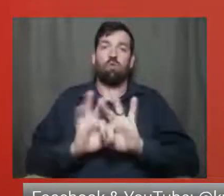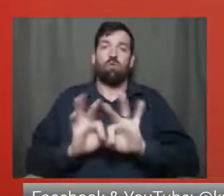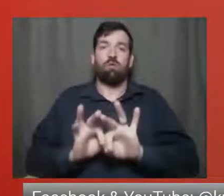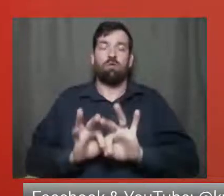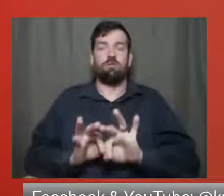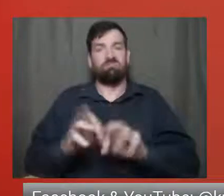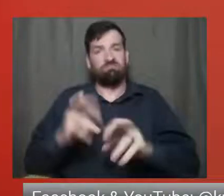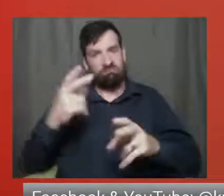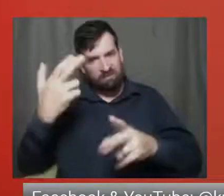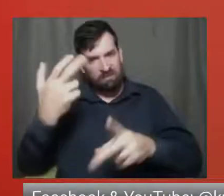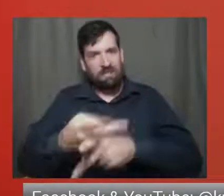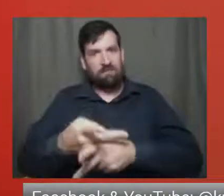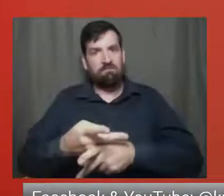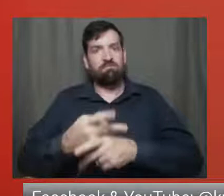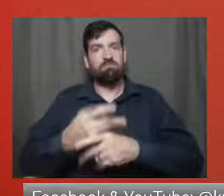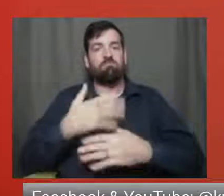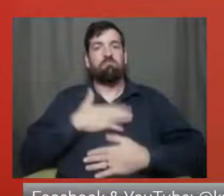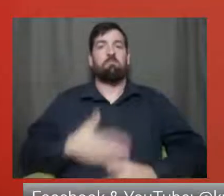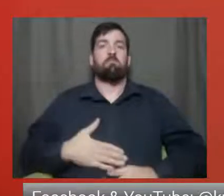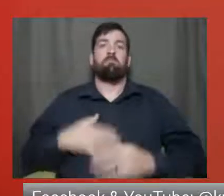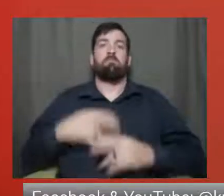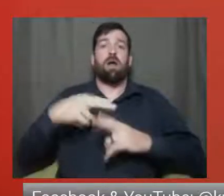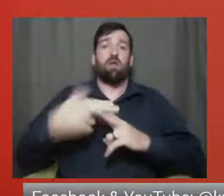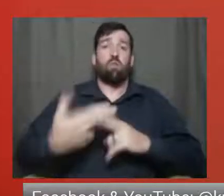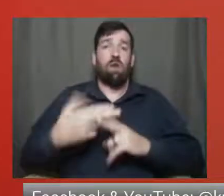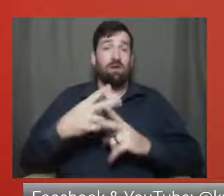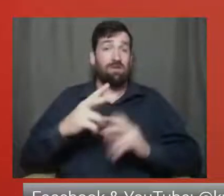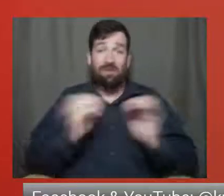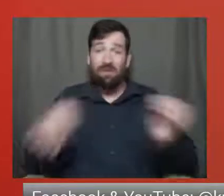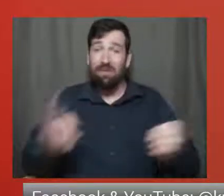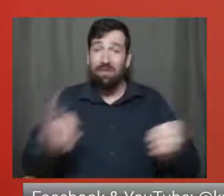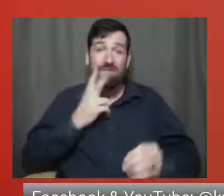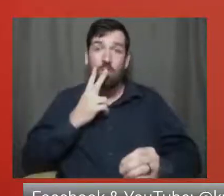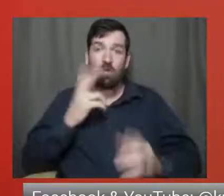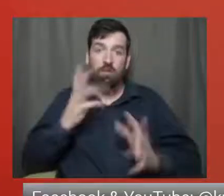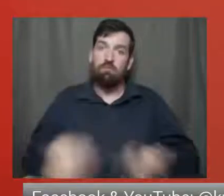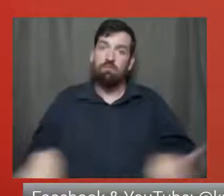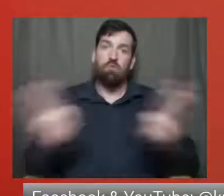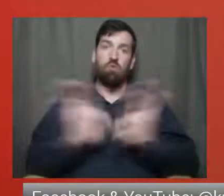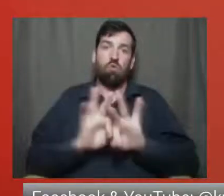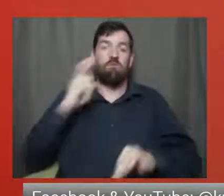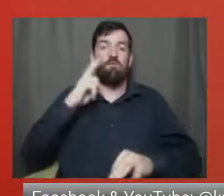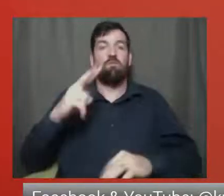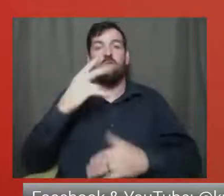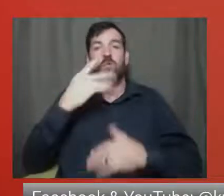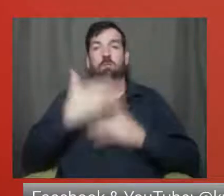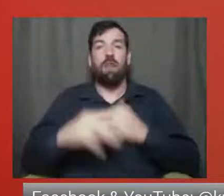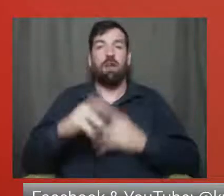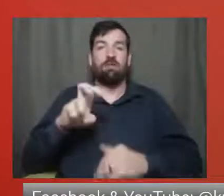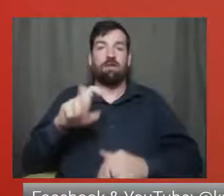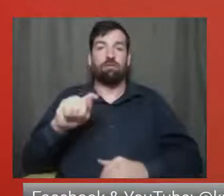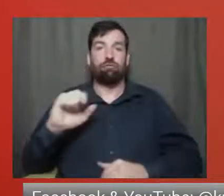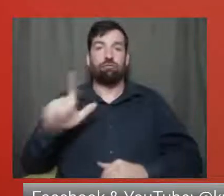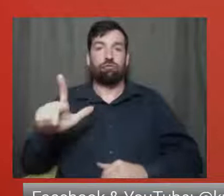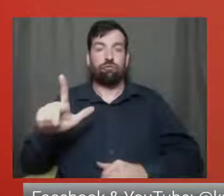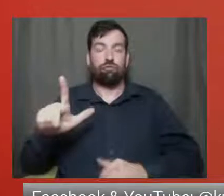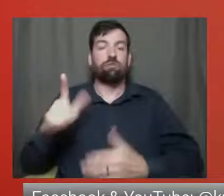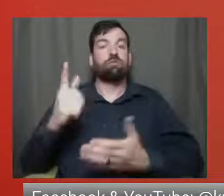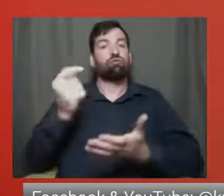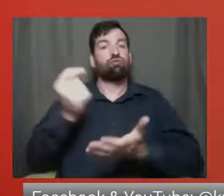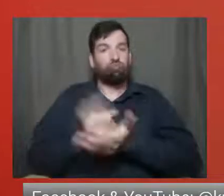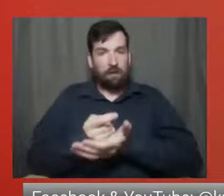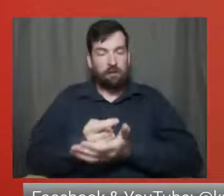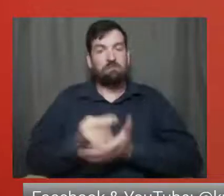we don't smoke, which is really important to the blood vessels that supply the heart. Make sure that we diagnose and treat